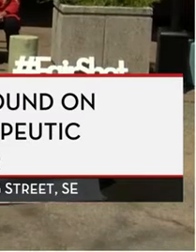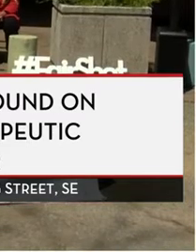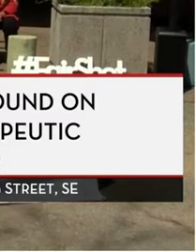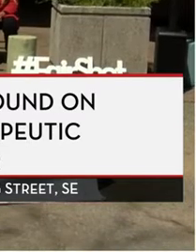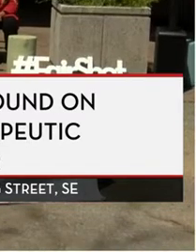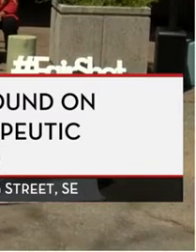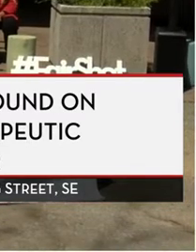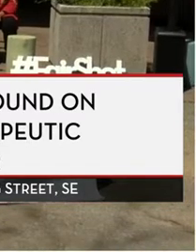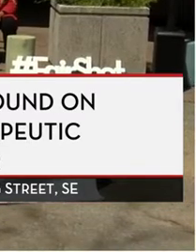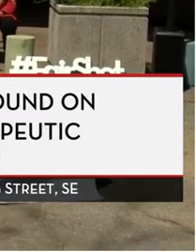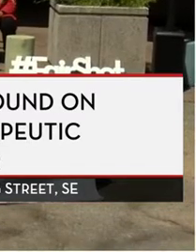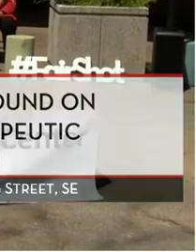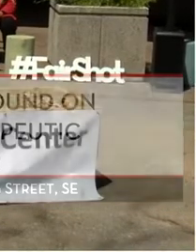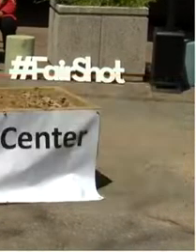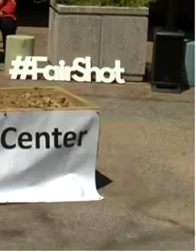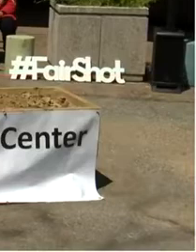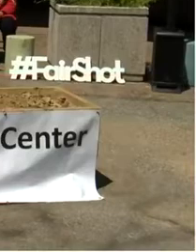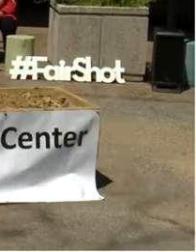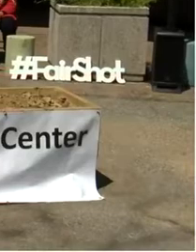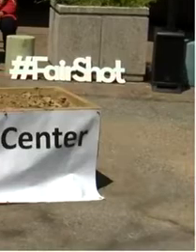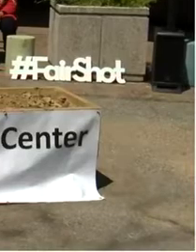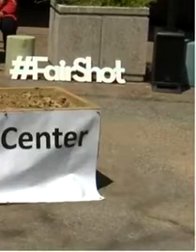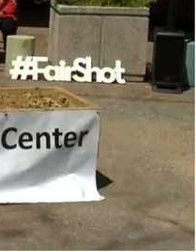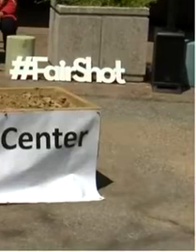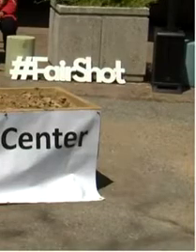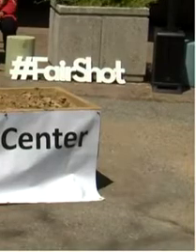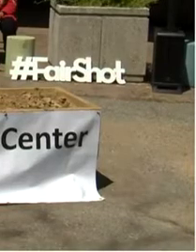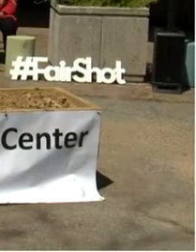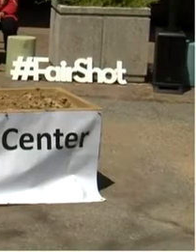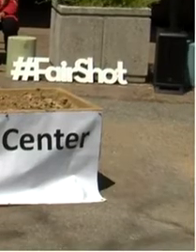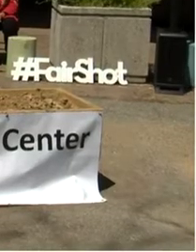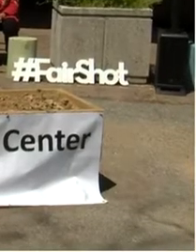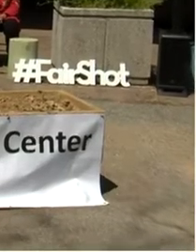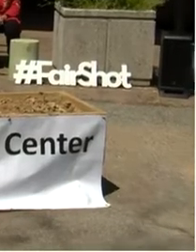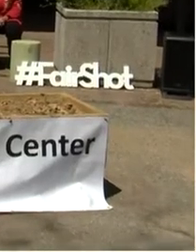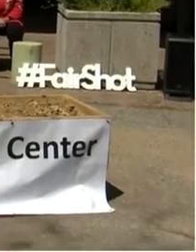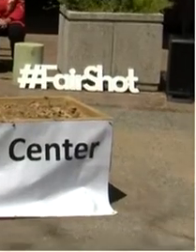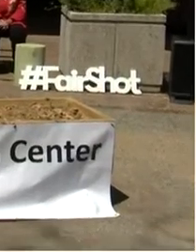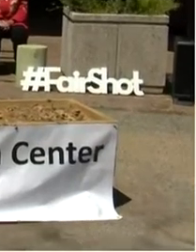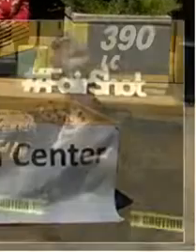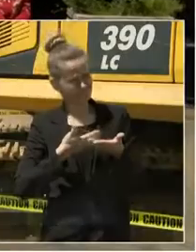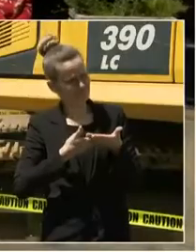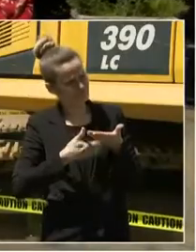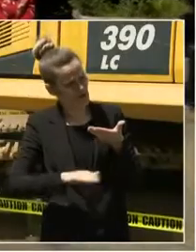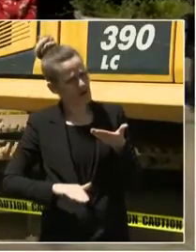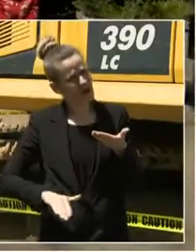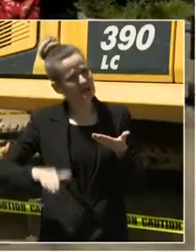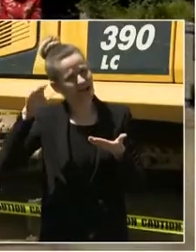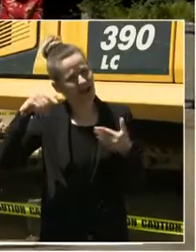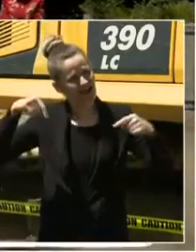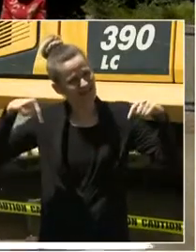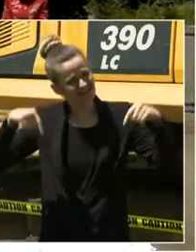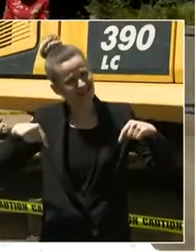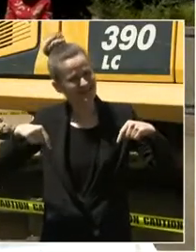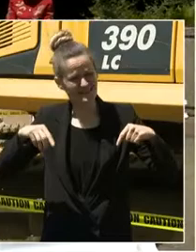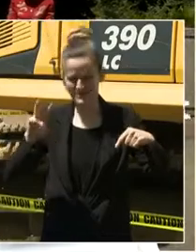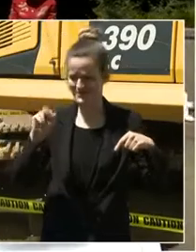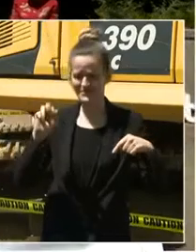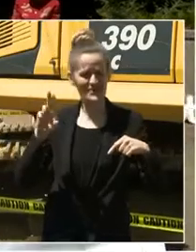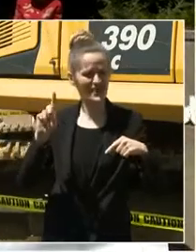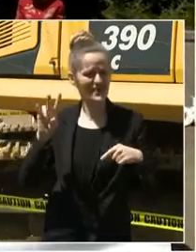Robinson. I am a D.C. native, born and raised in Ward 7, and I'm still